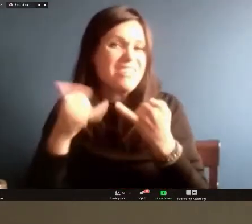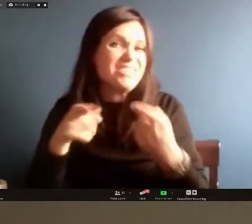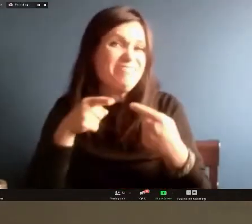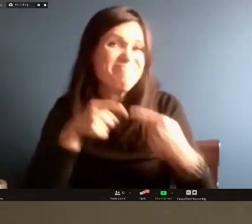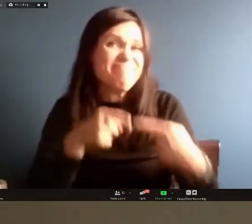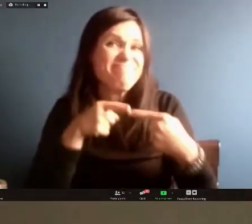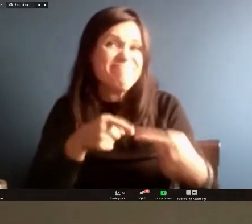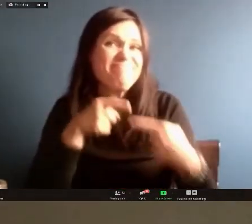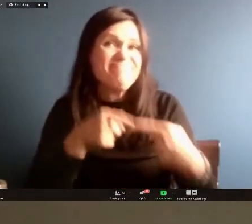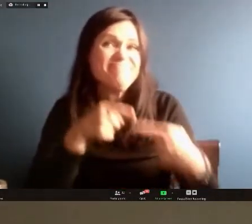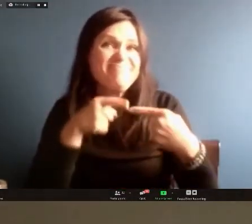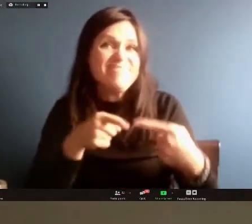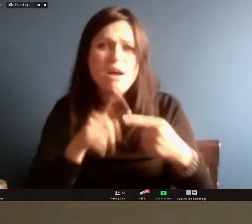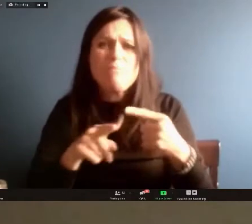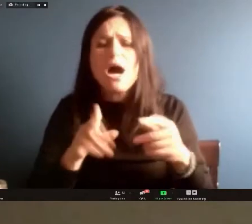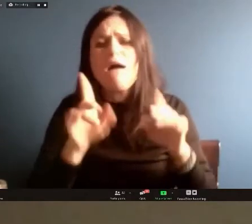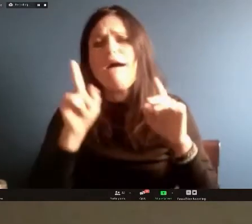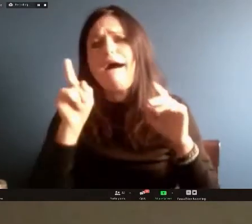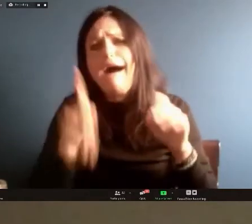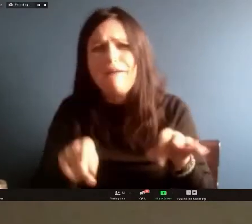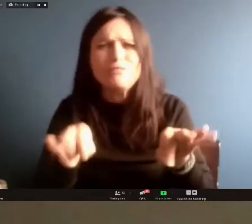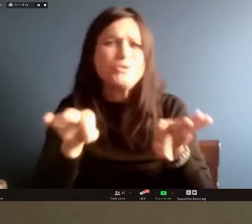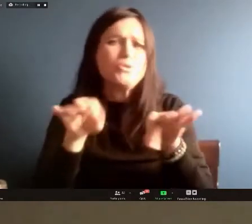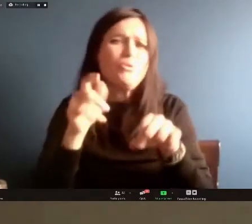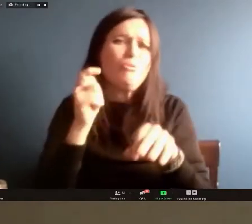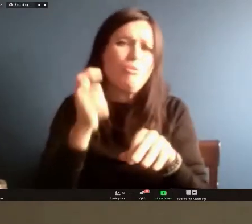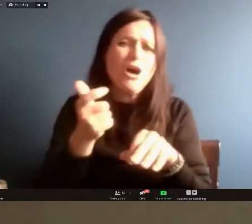but you have to watch it. It will be there.